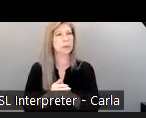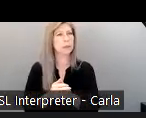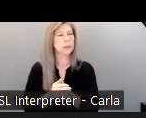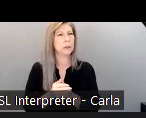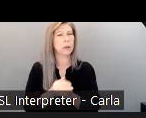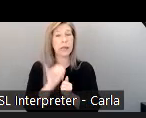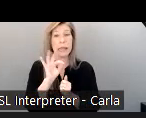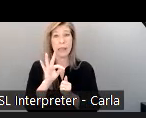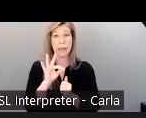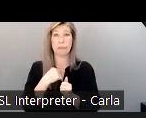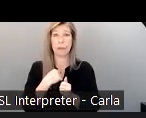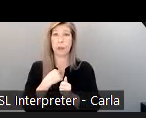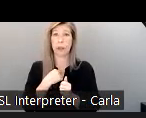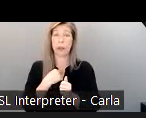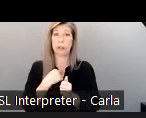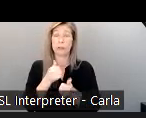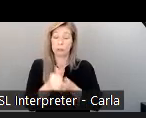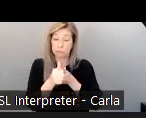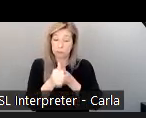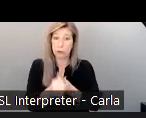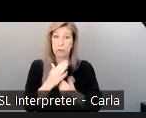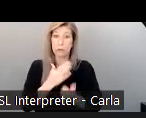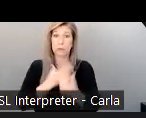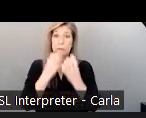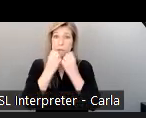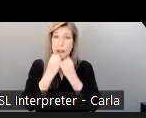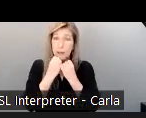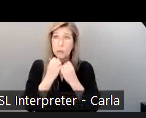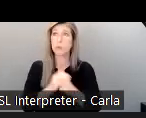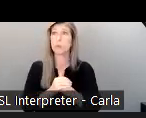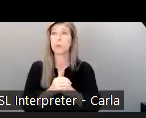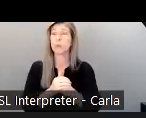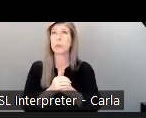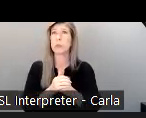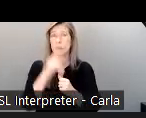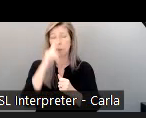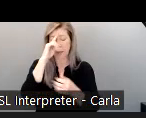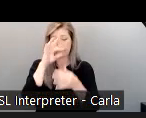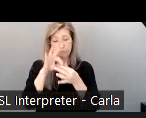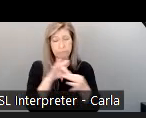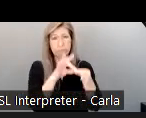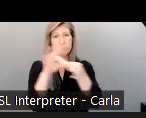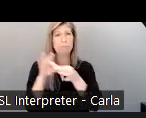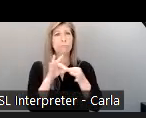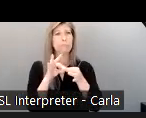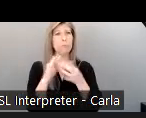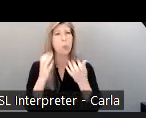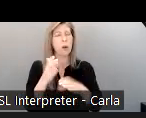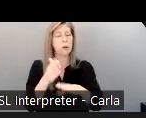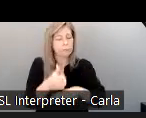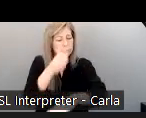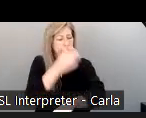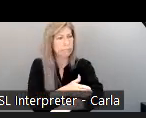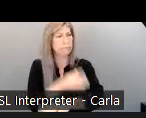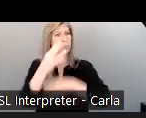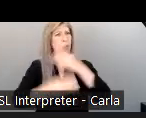with our values, if we are connected to making the world a better place on an individual